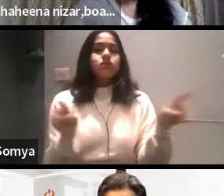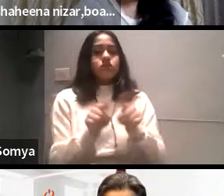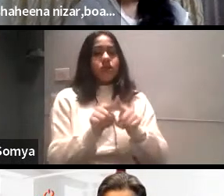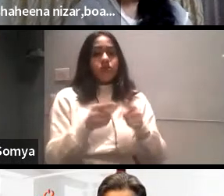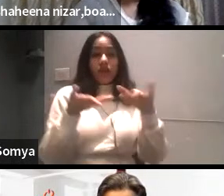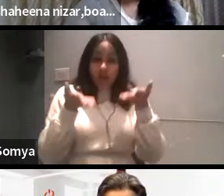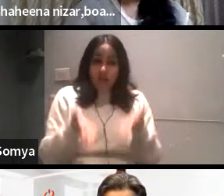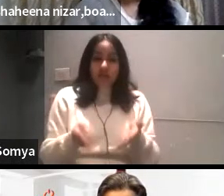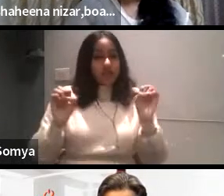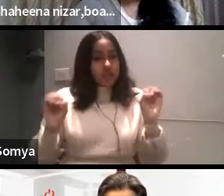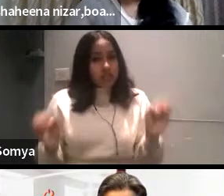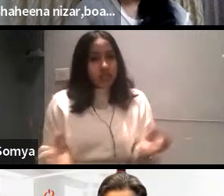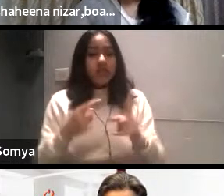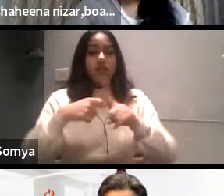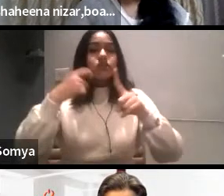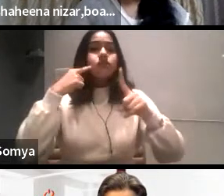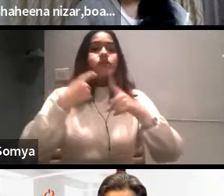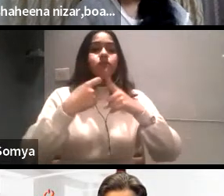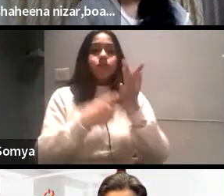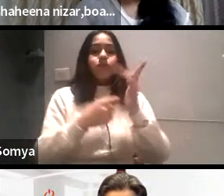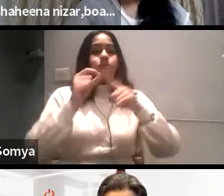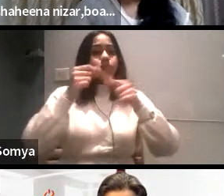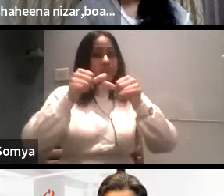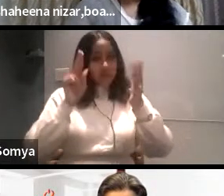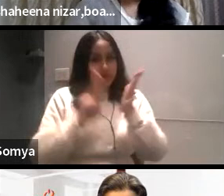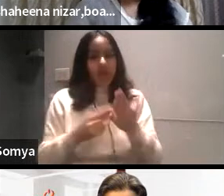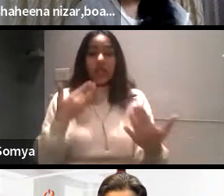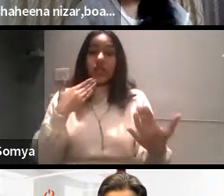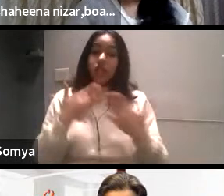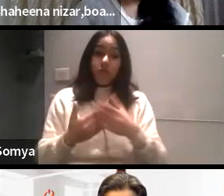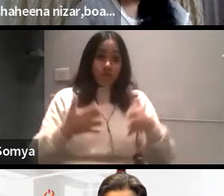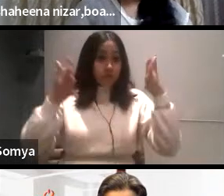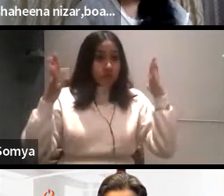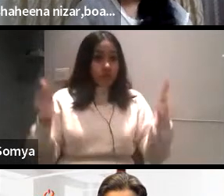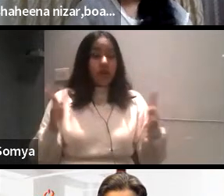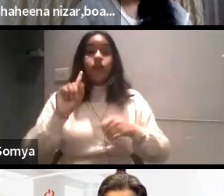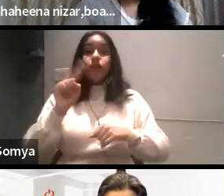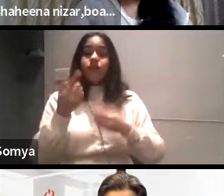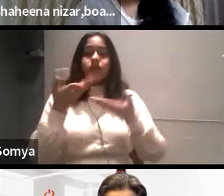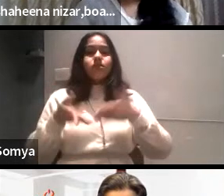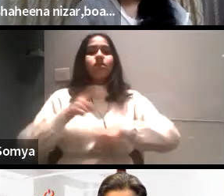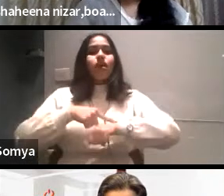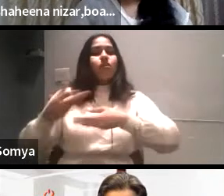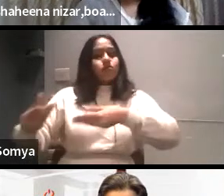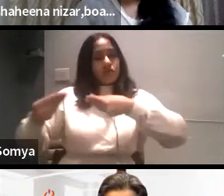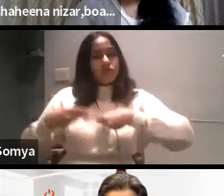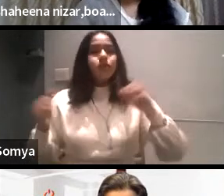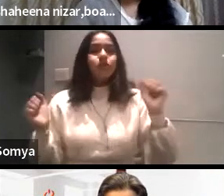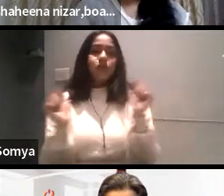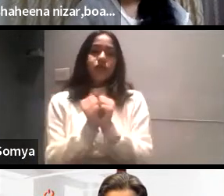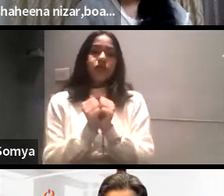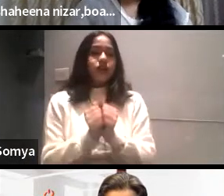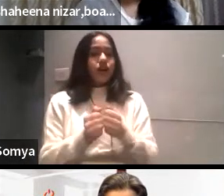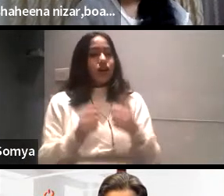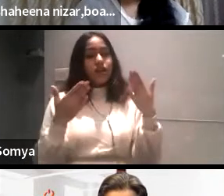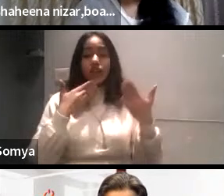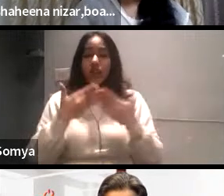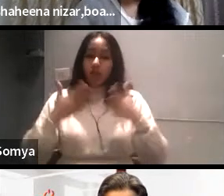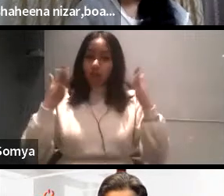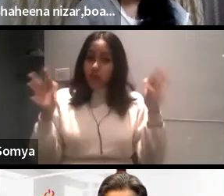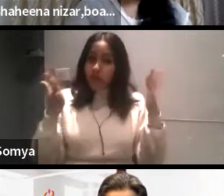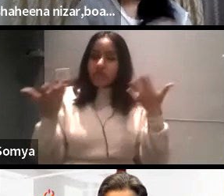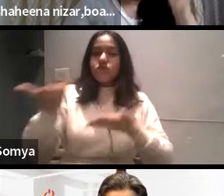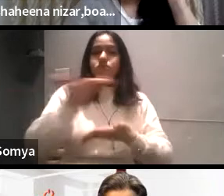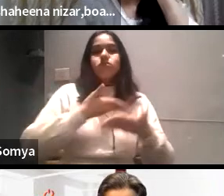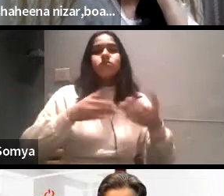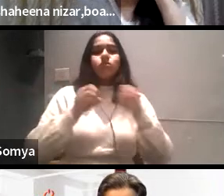the journey of Kripen also. So Kripen, thank you so much for sparing time with us. Such a pleasure to have you on